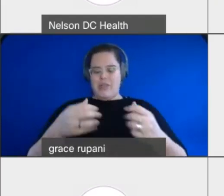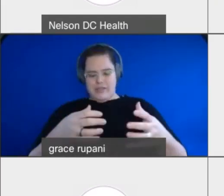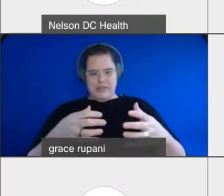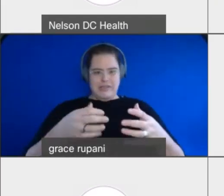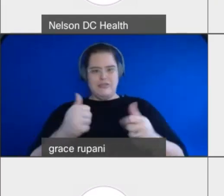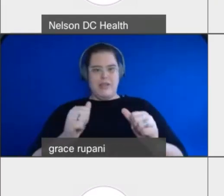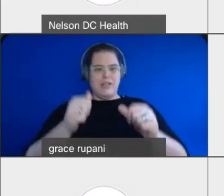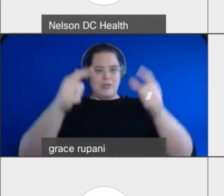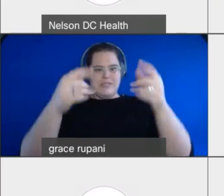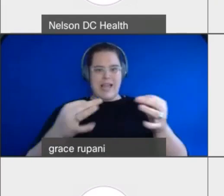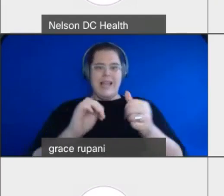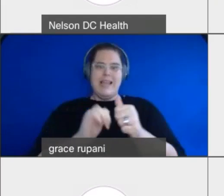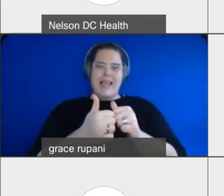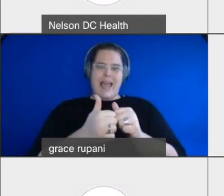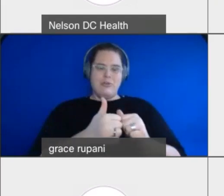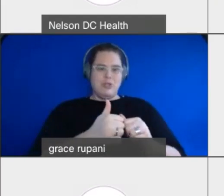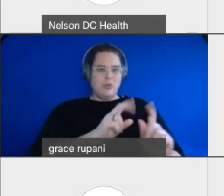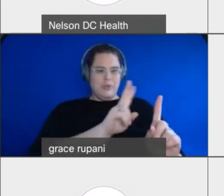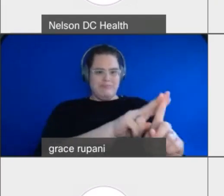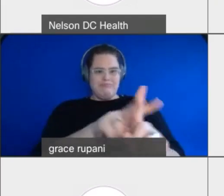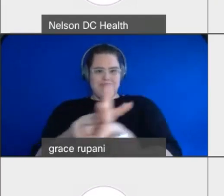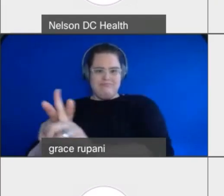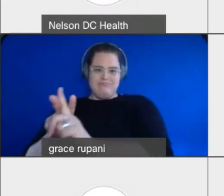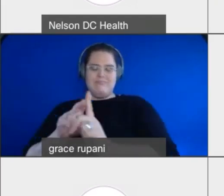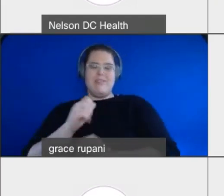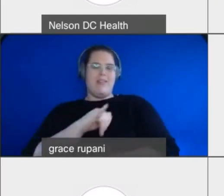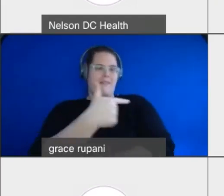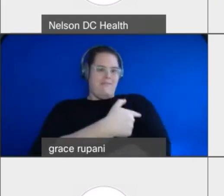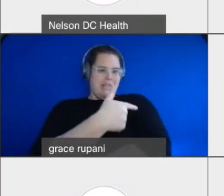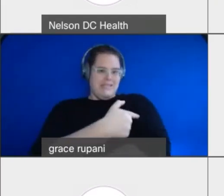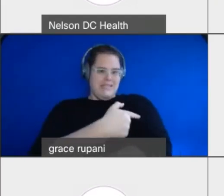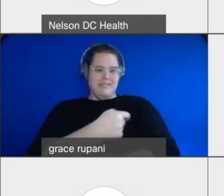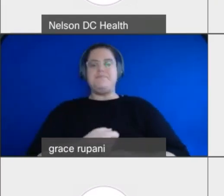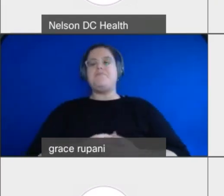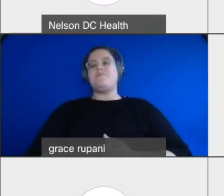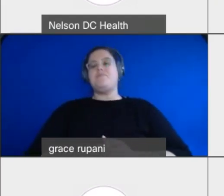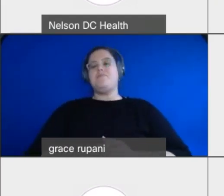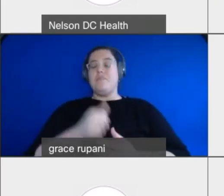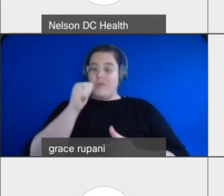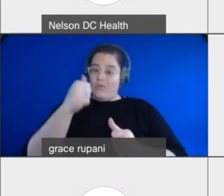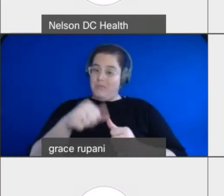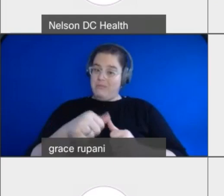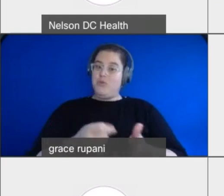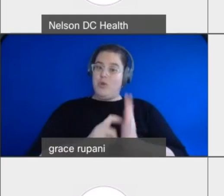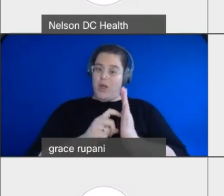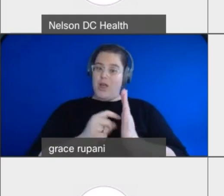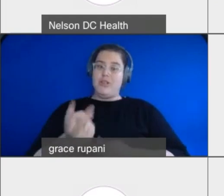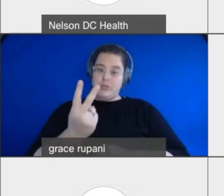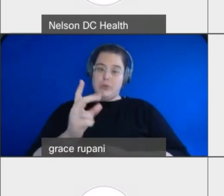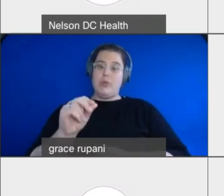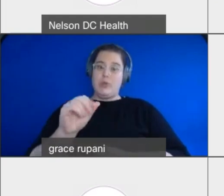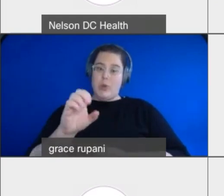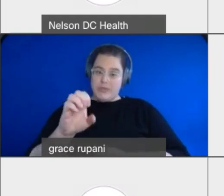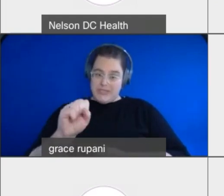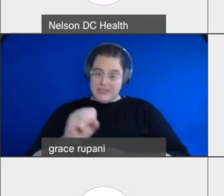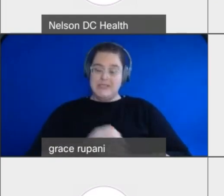time based on the amount of vaccine they have, keeping in mind everyone has to get 2 doses, and the percentage of